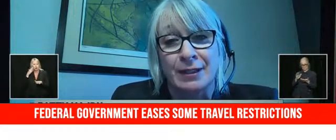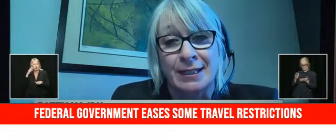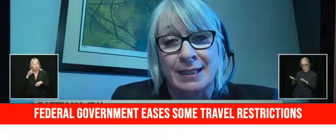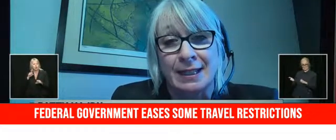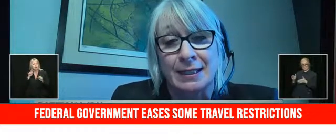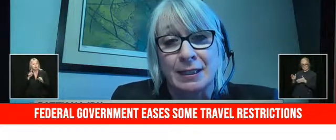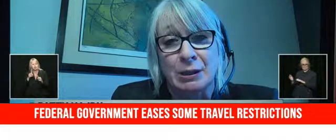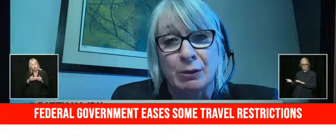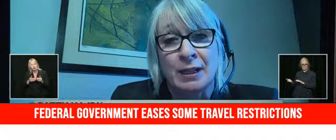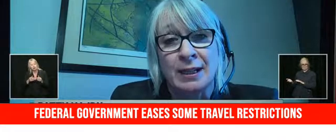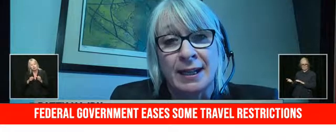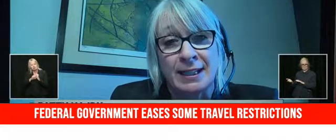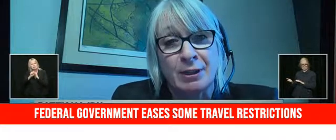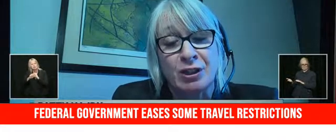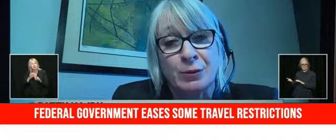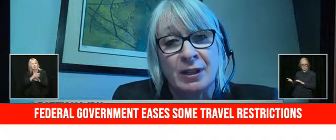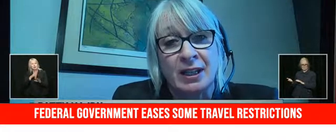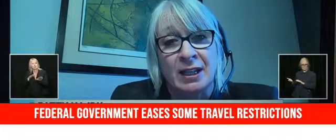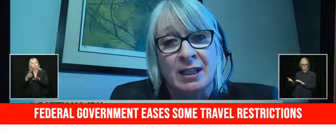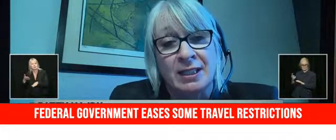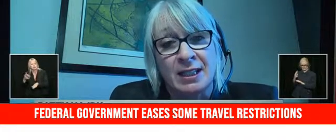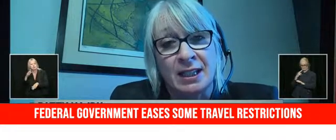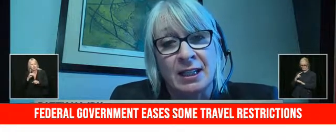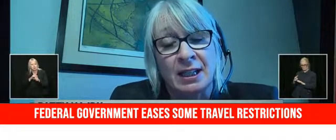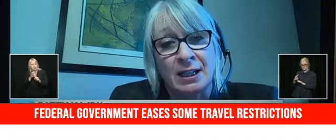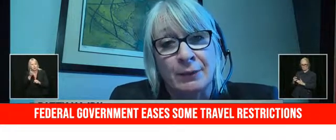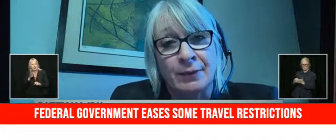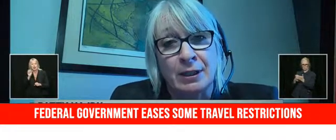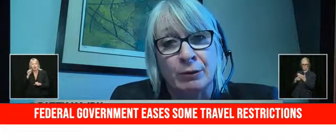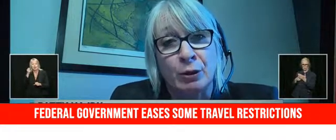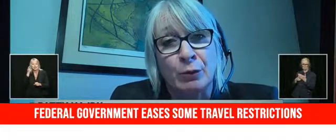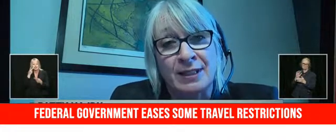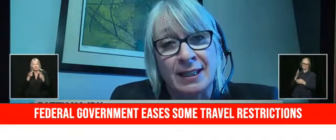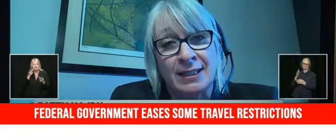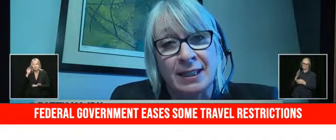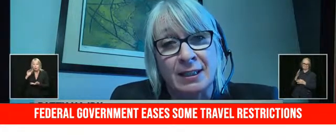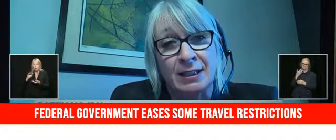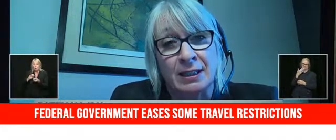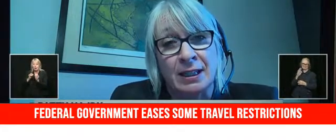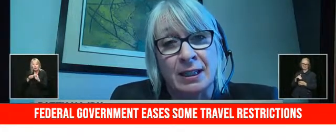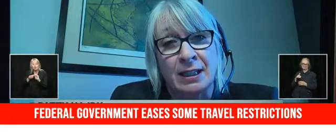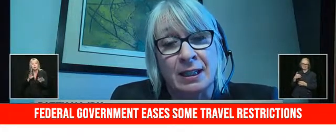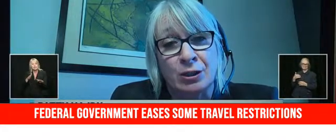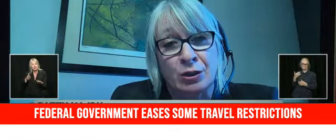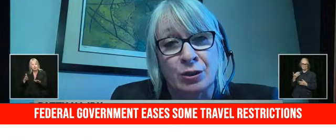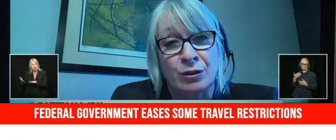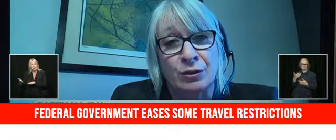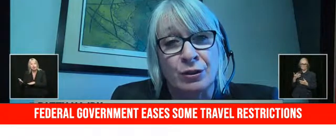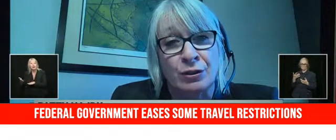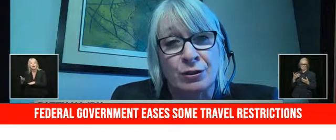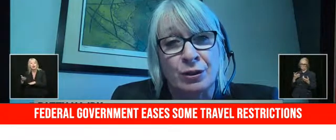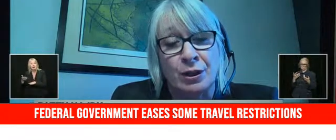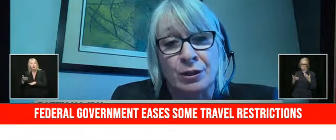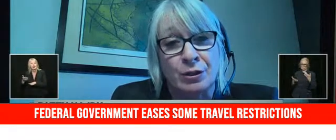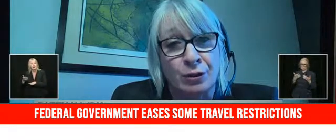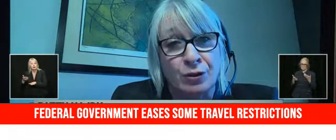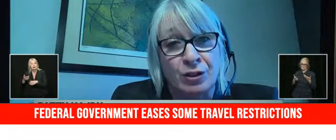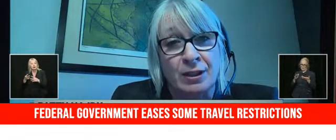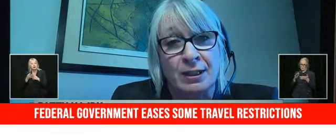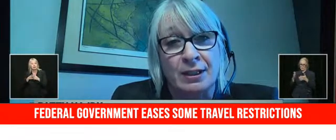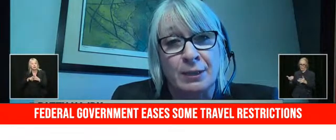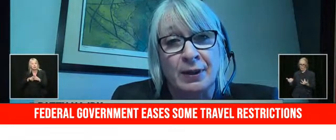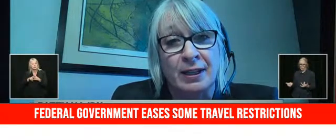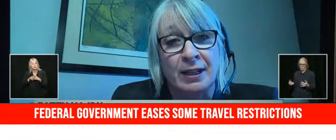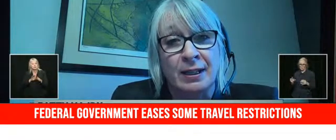from COVID-19. And so as much as we see, lower deaths than the initial